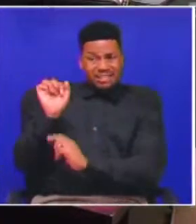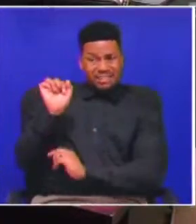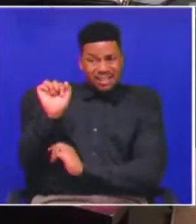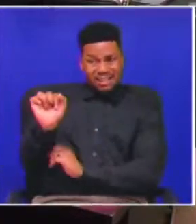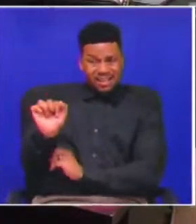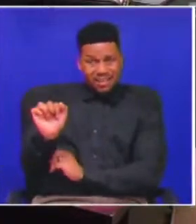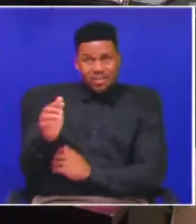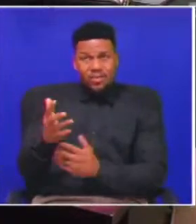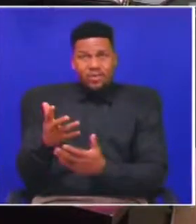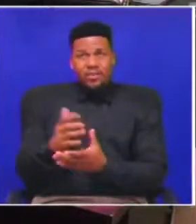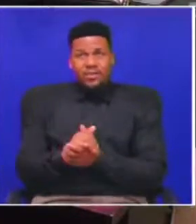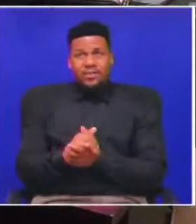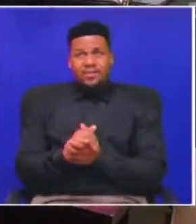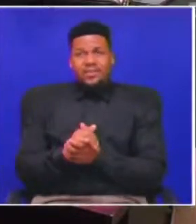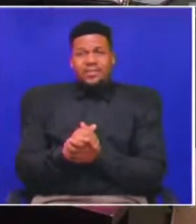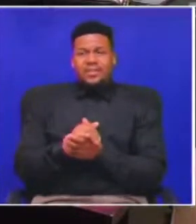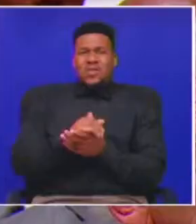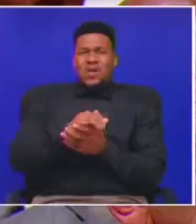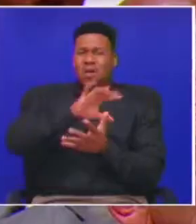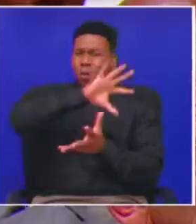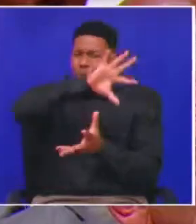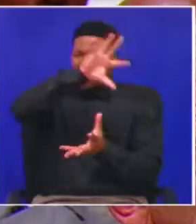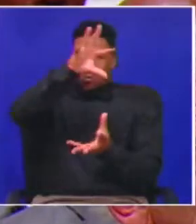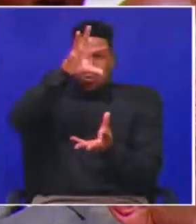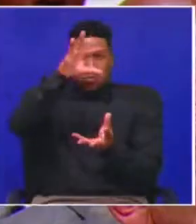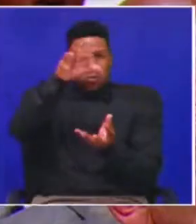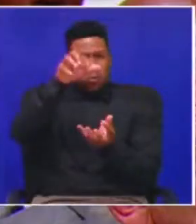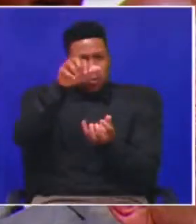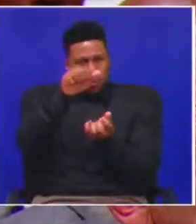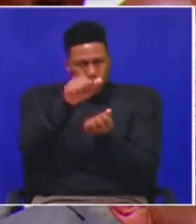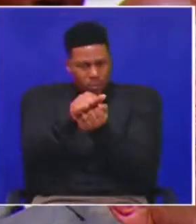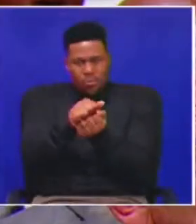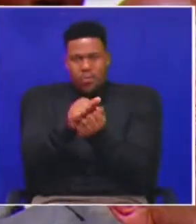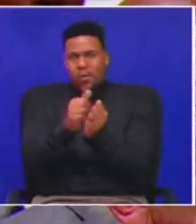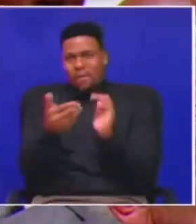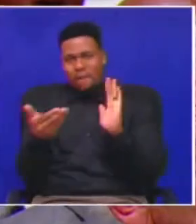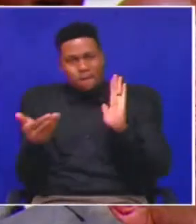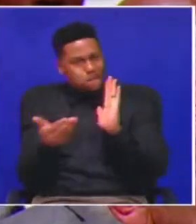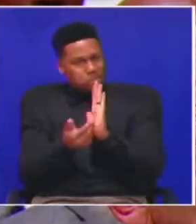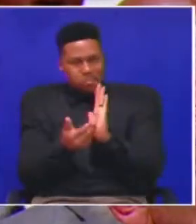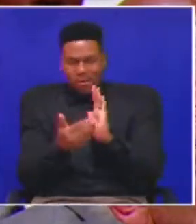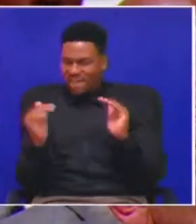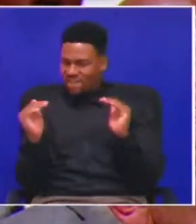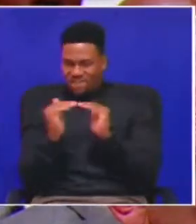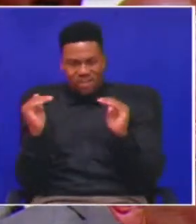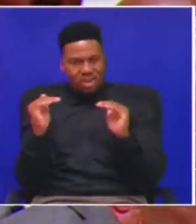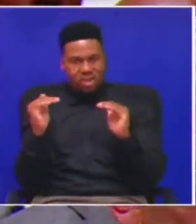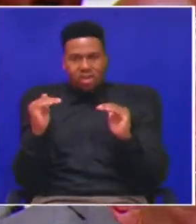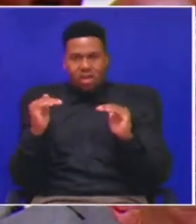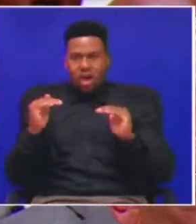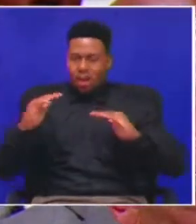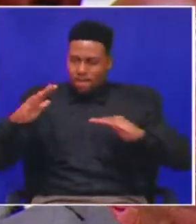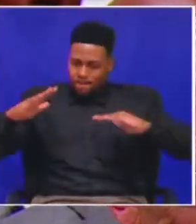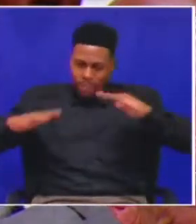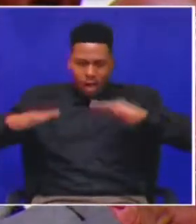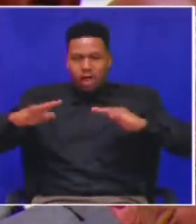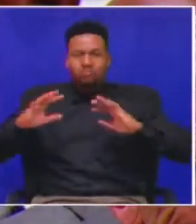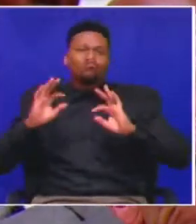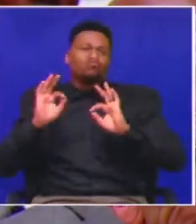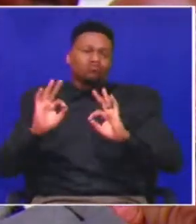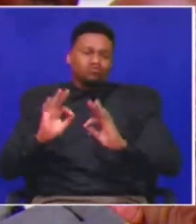was very comprehensive, fair, and balanced. But